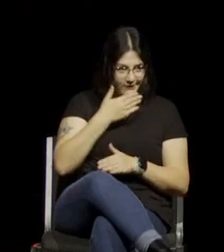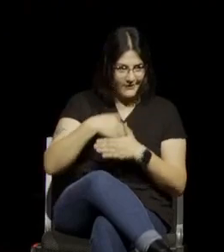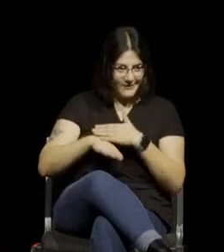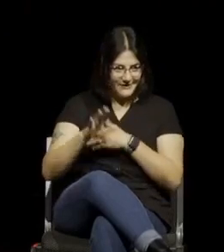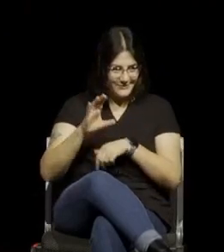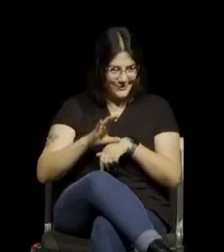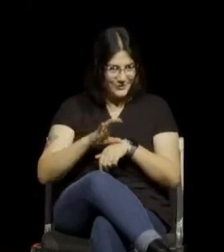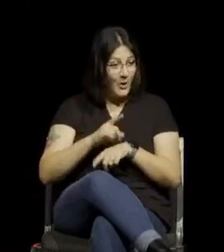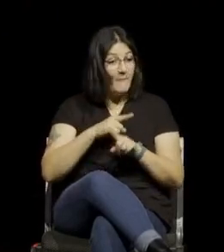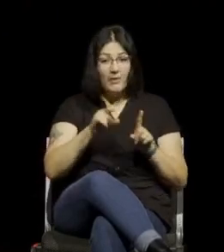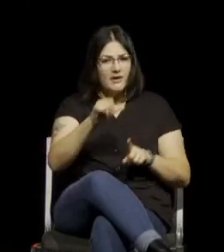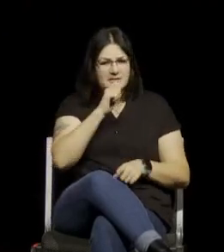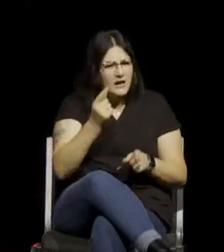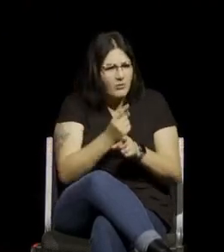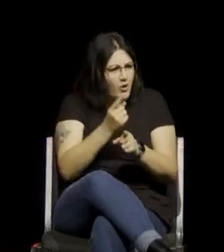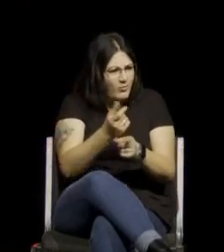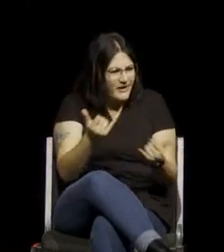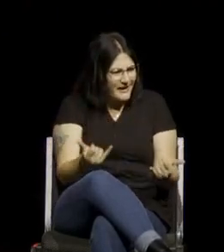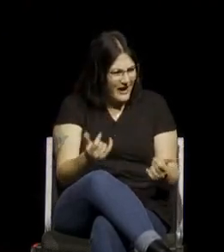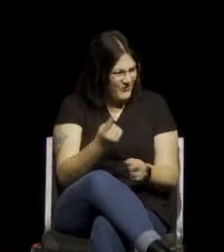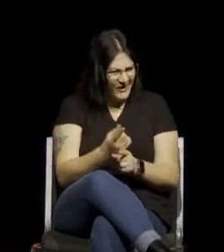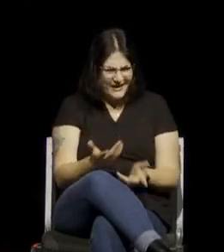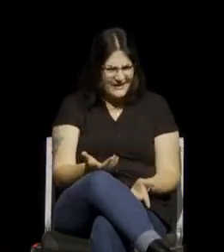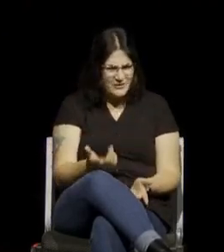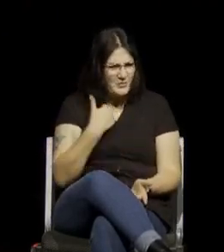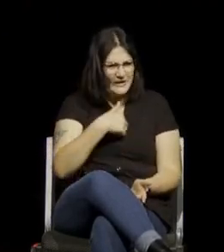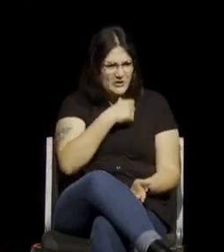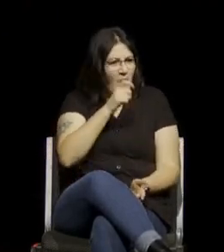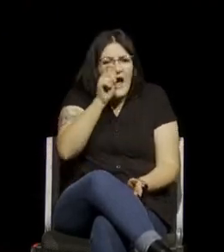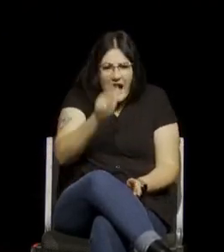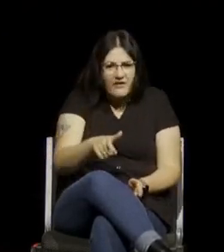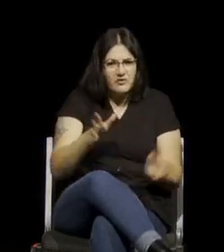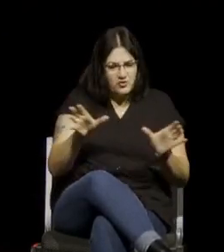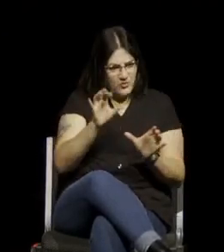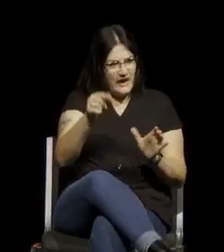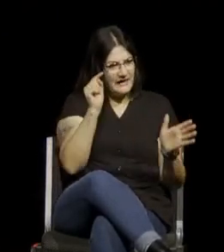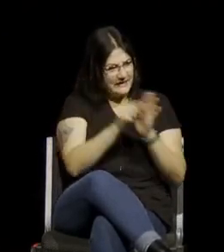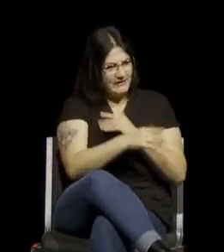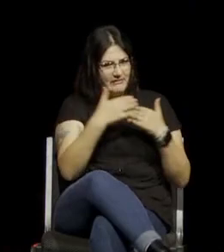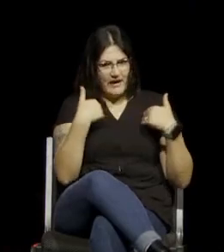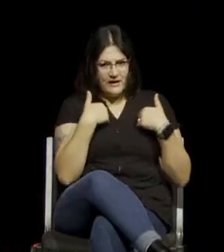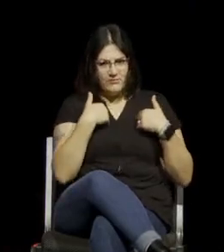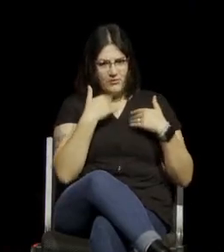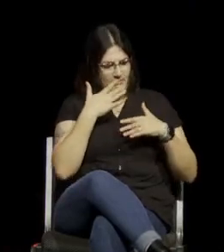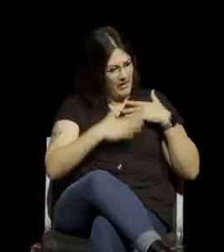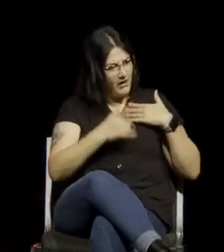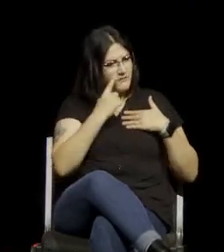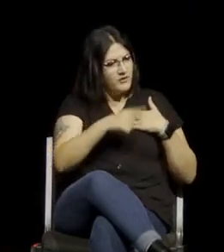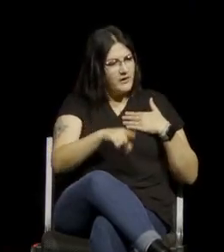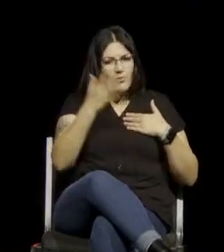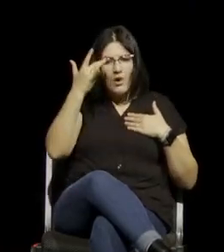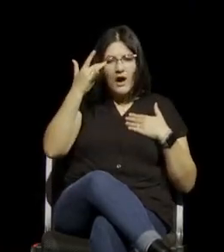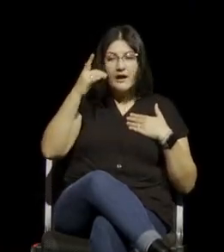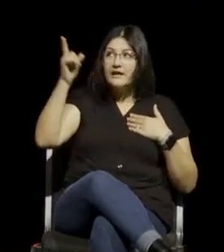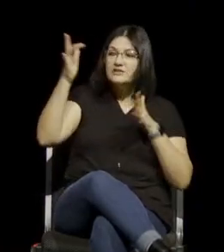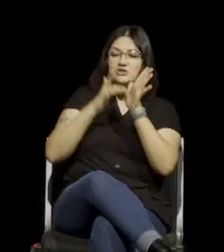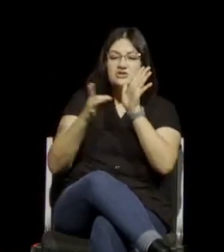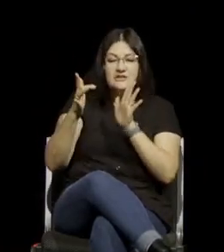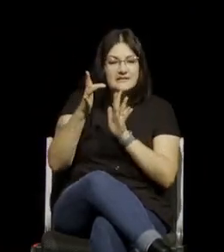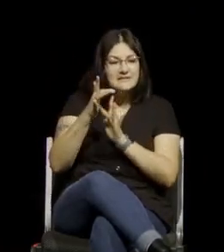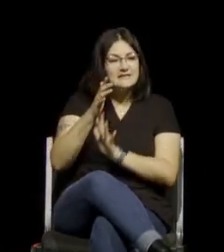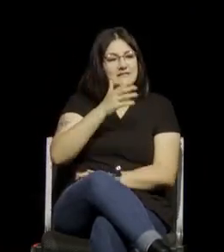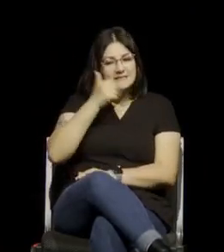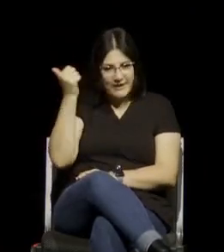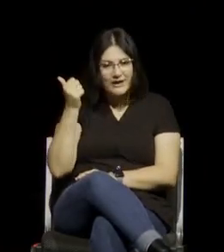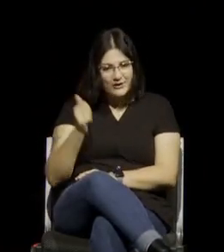Right? But that wouldn't be appropriate anymore. We don't have to do that to connect with God. Why? Because Jesus is better.